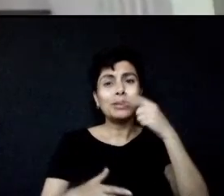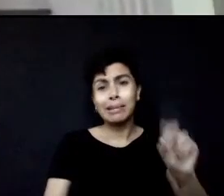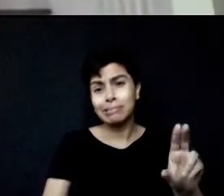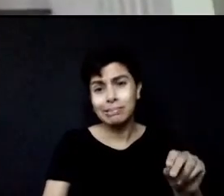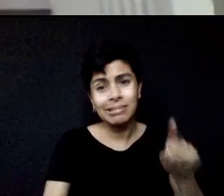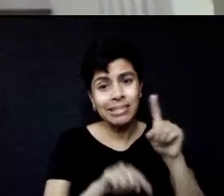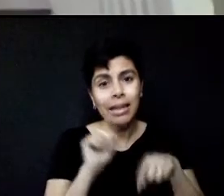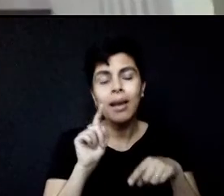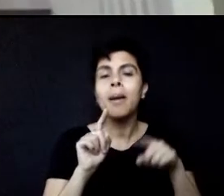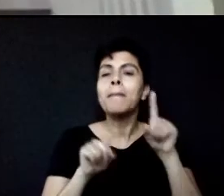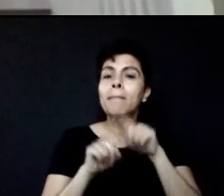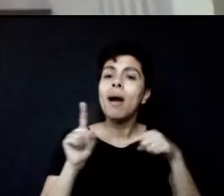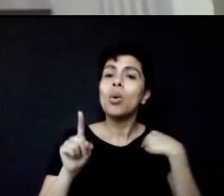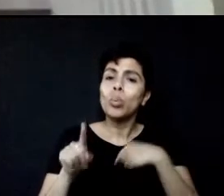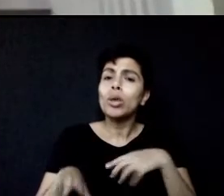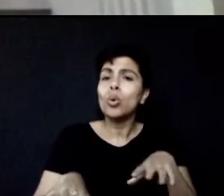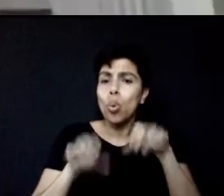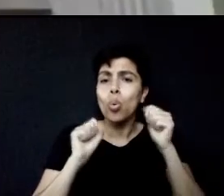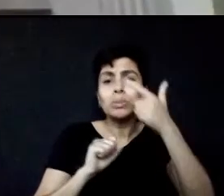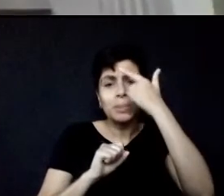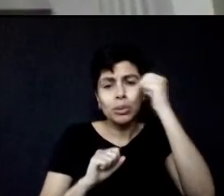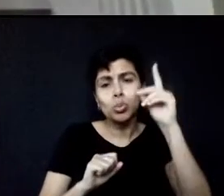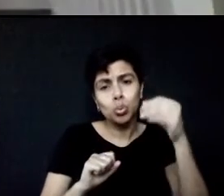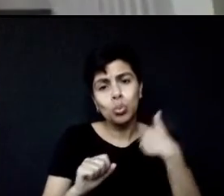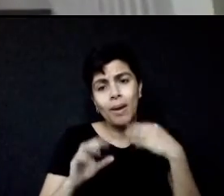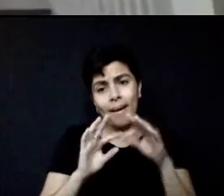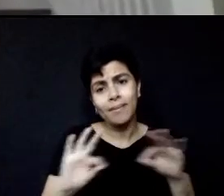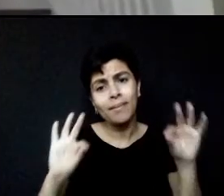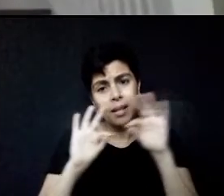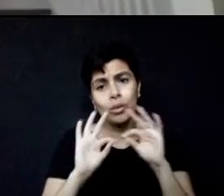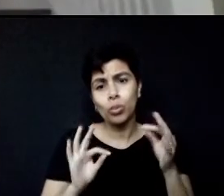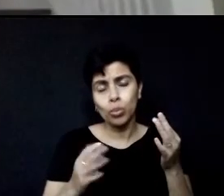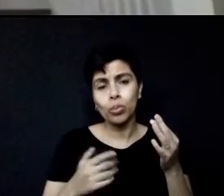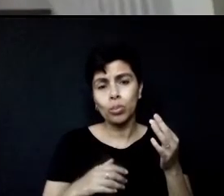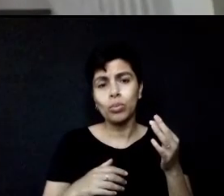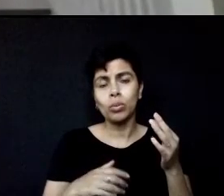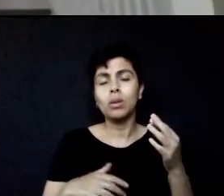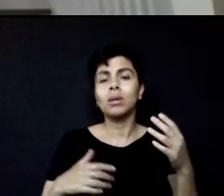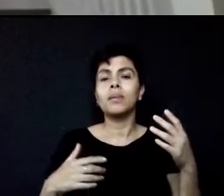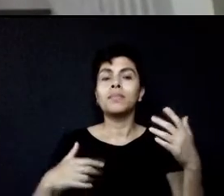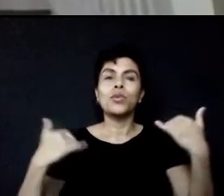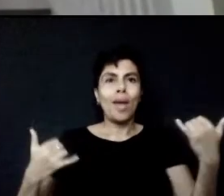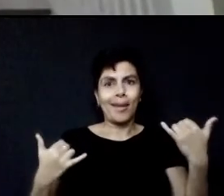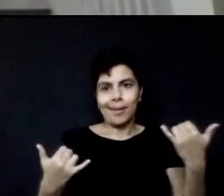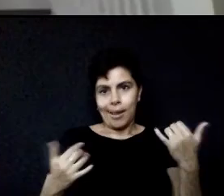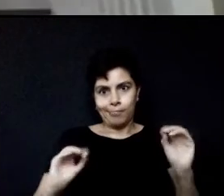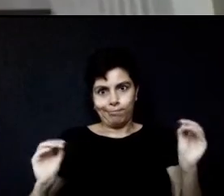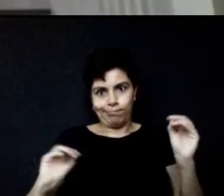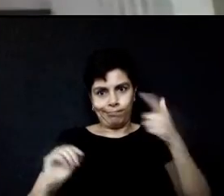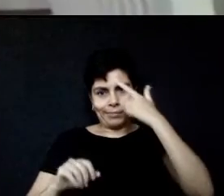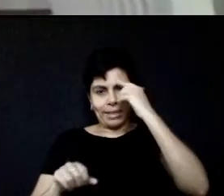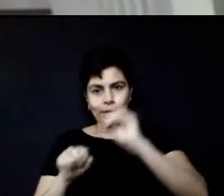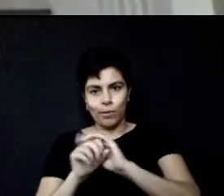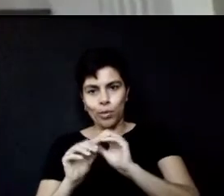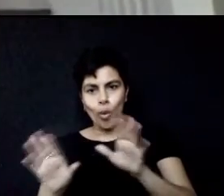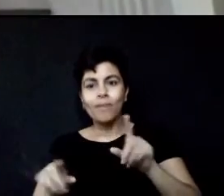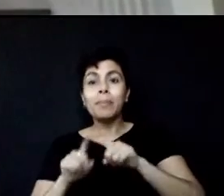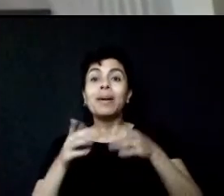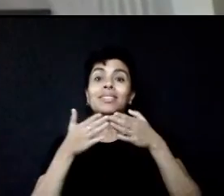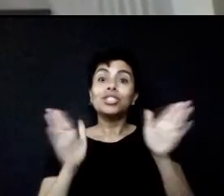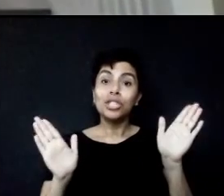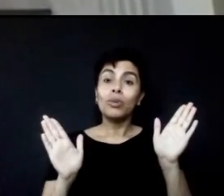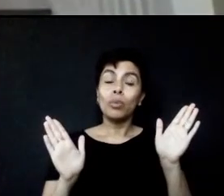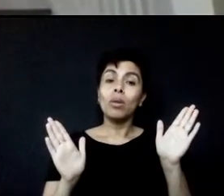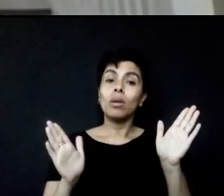understand. But we are doing this because there is a value. So in such cases, like we have some, well, not right now because of COVID, but